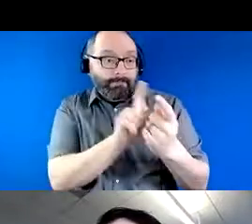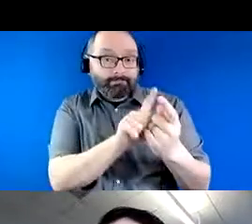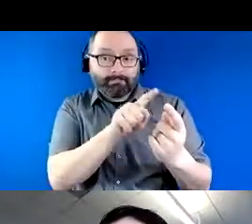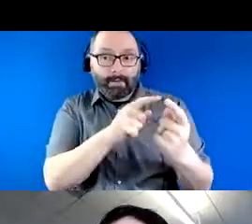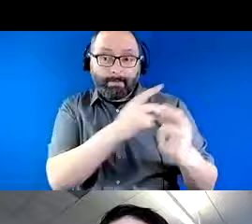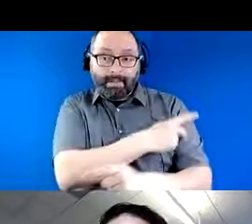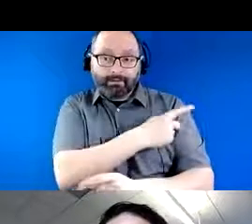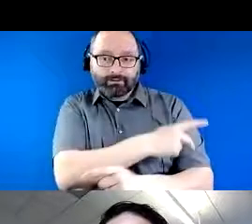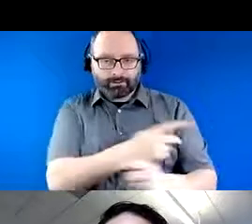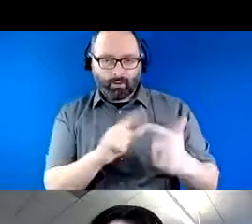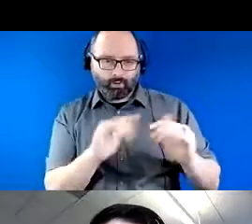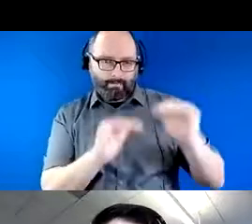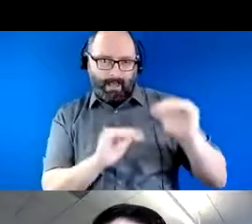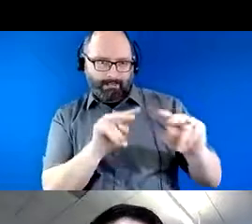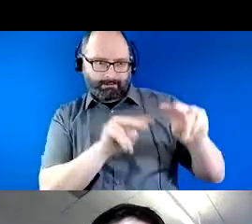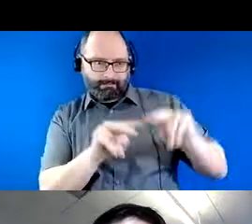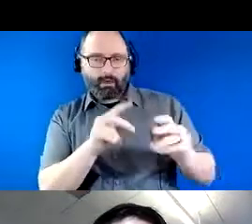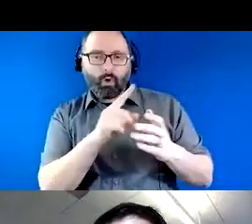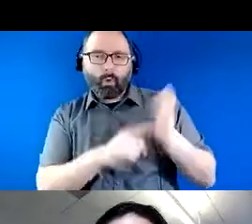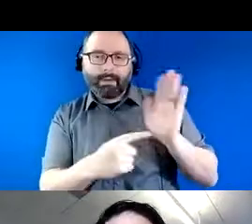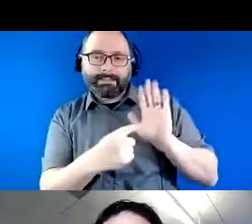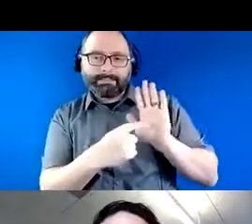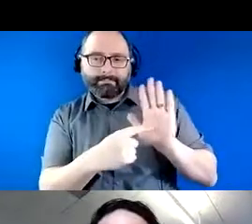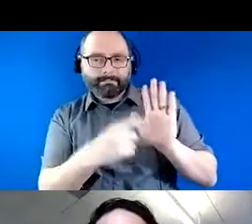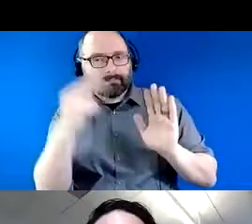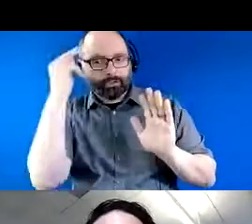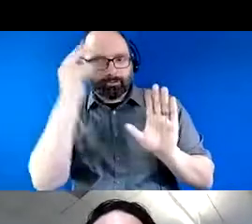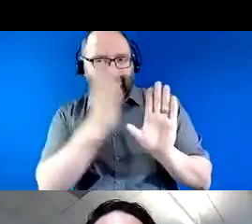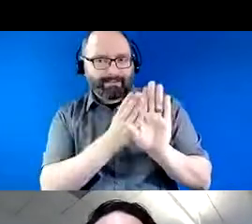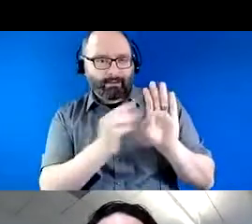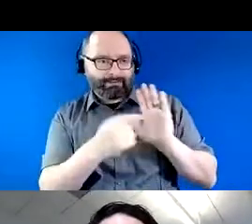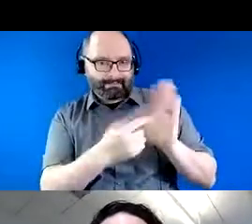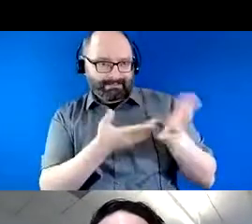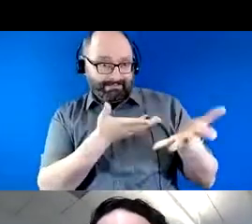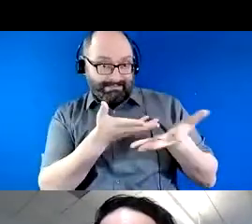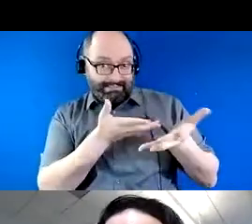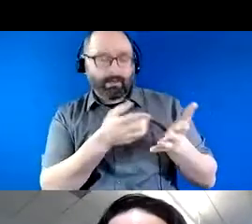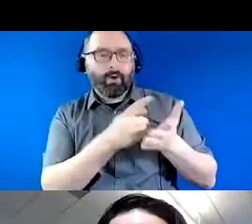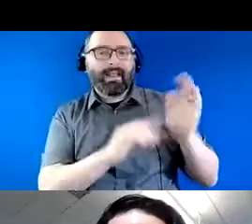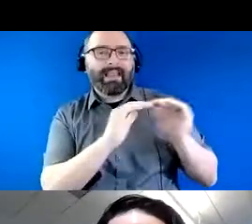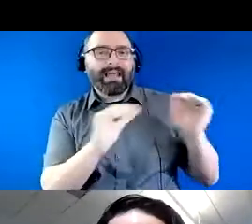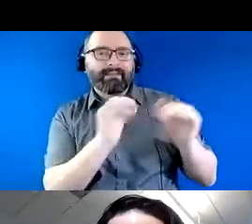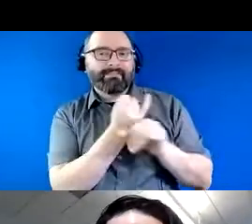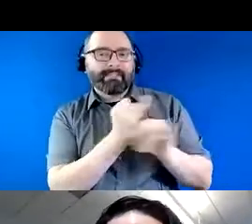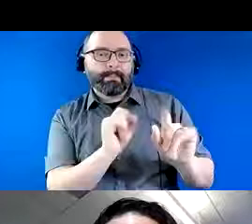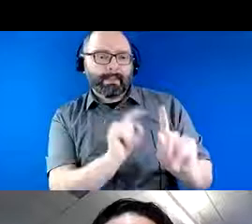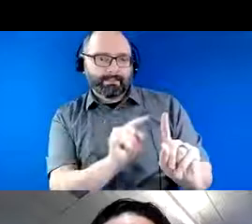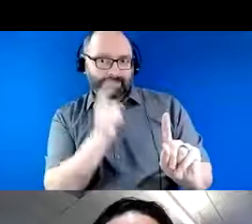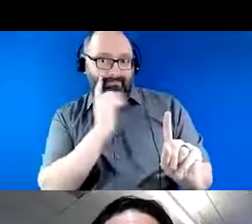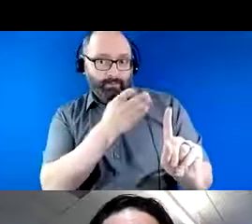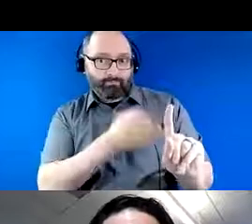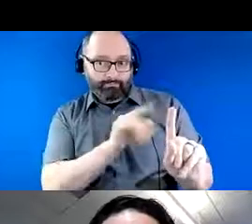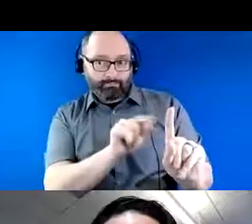of what neuropsychiatric symptoms we are dealing with and what the level of independence is for that person. And